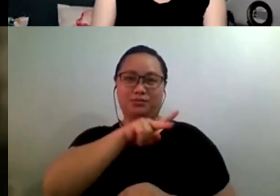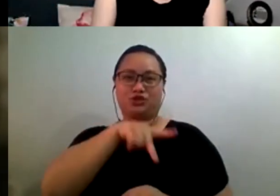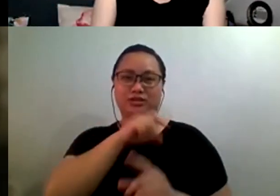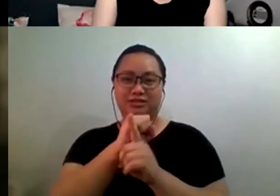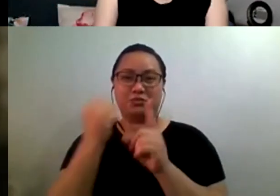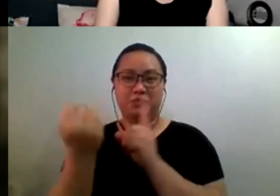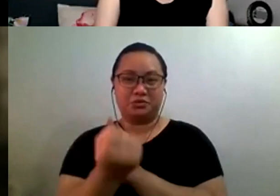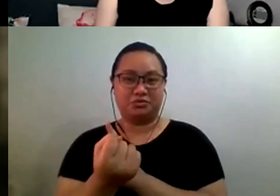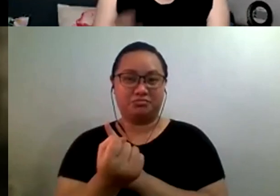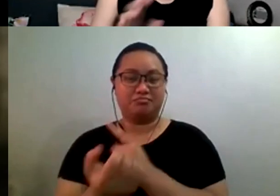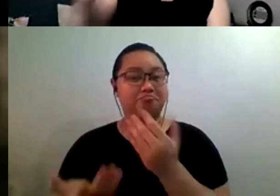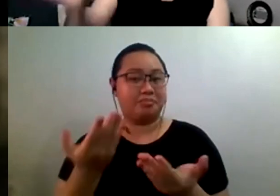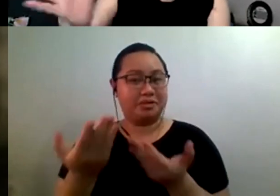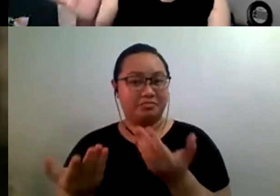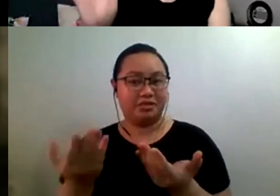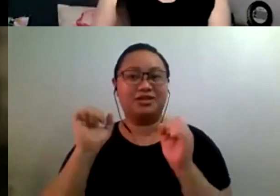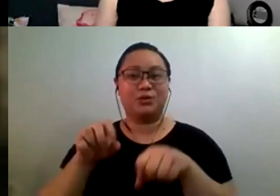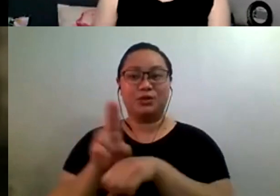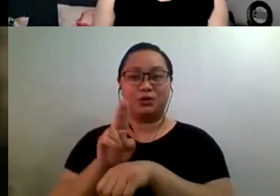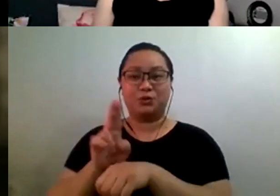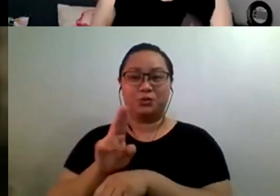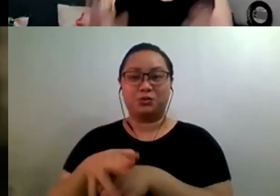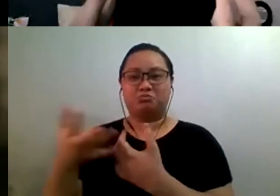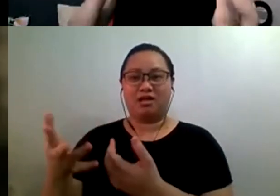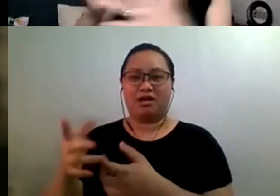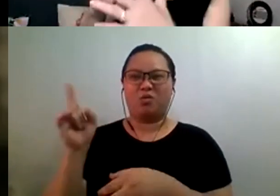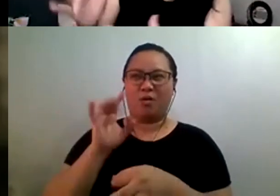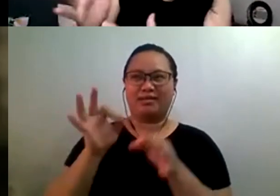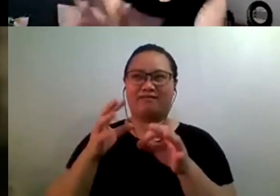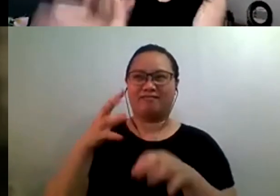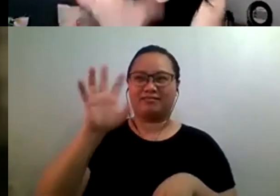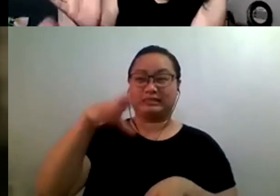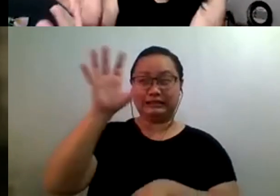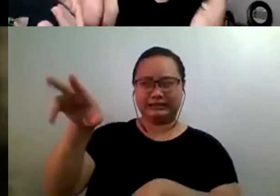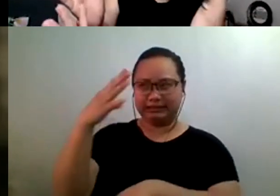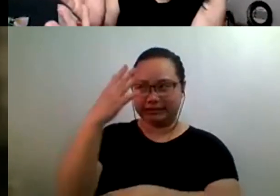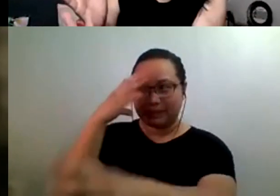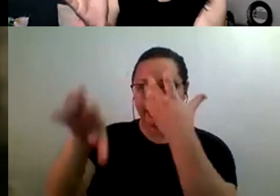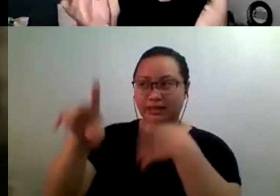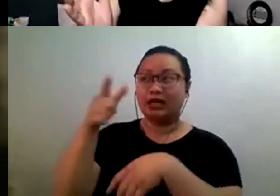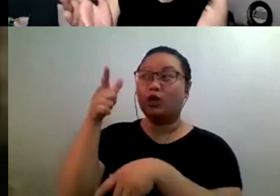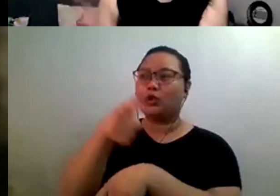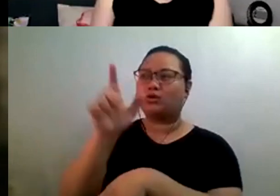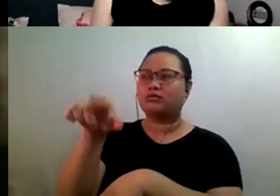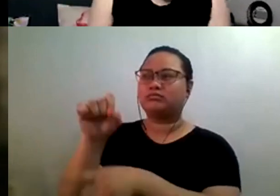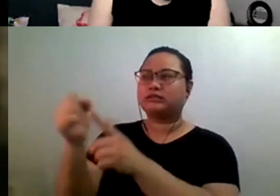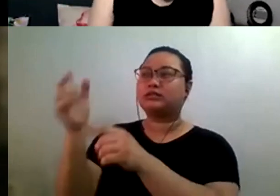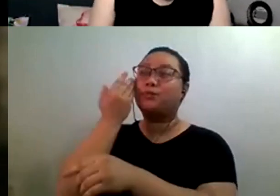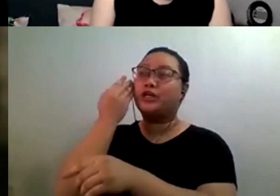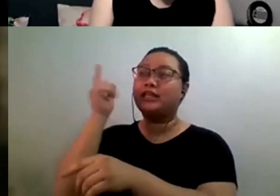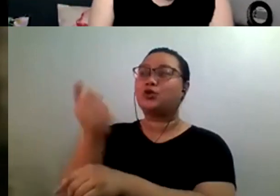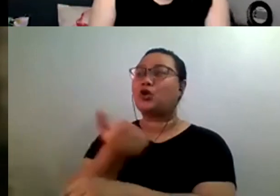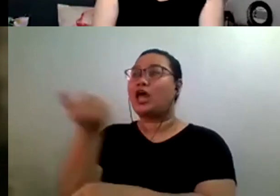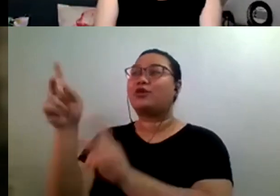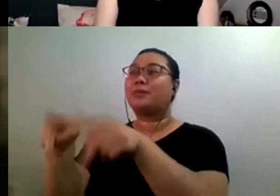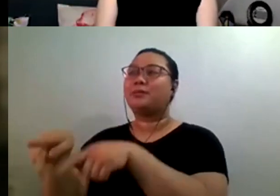may want to use the third person, yung parang third person view, to look at the situation to teach empathy to your